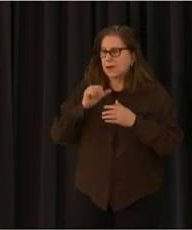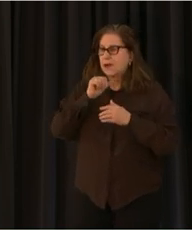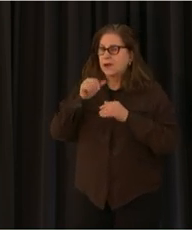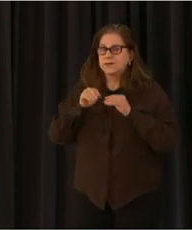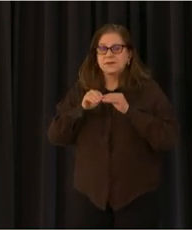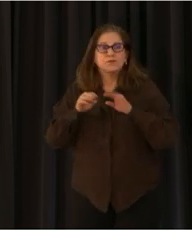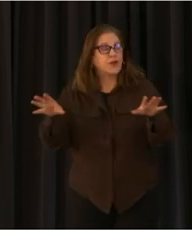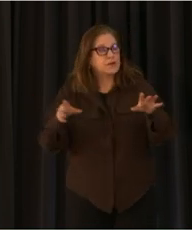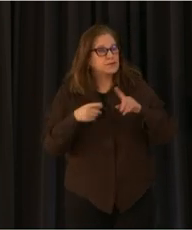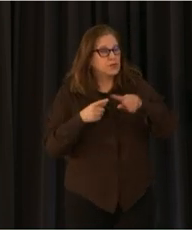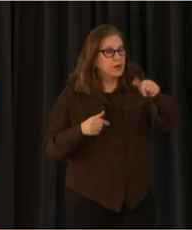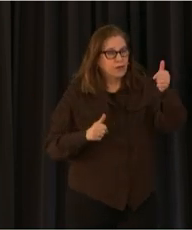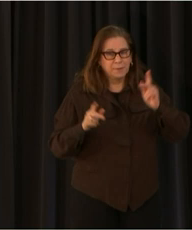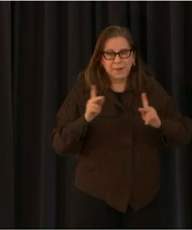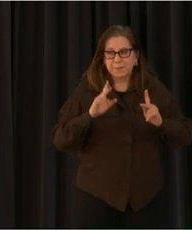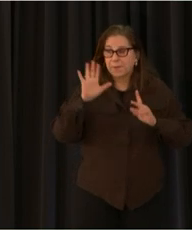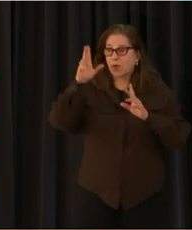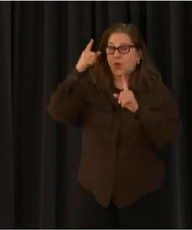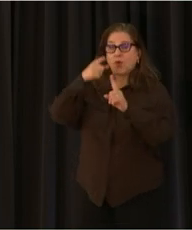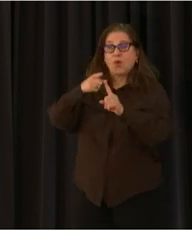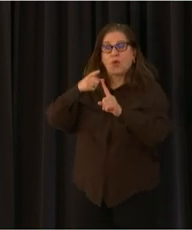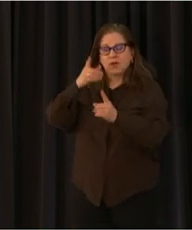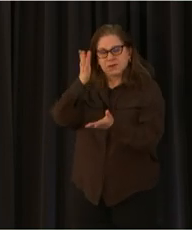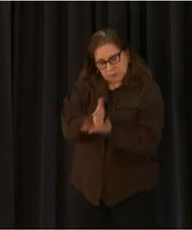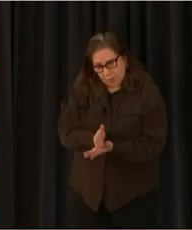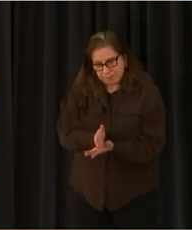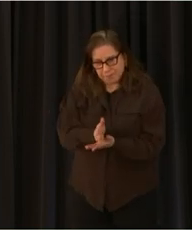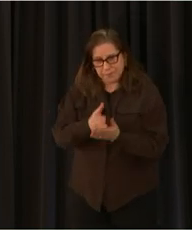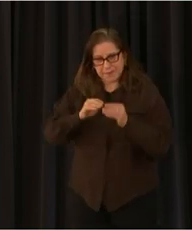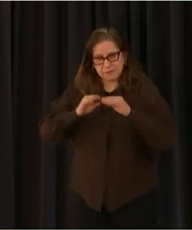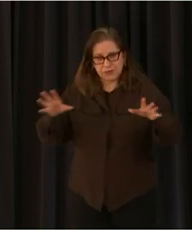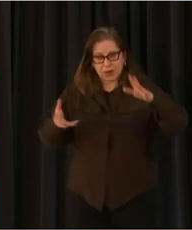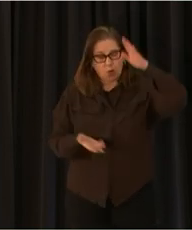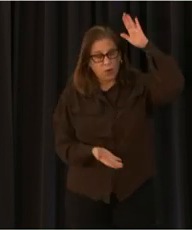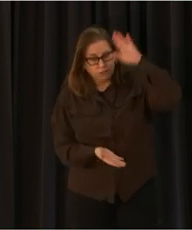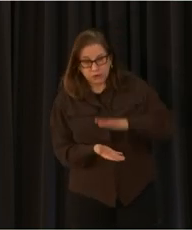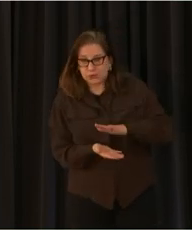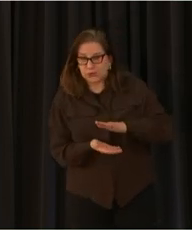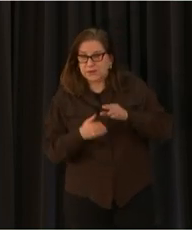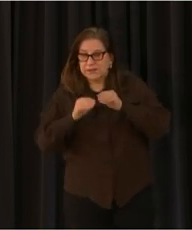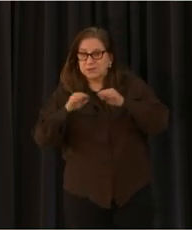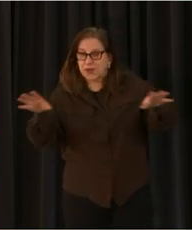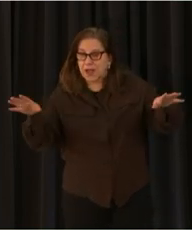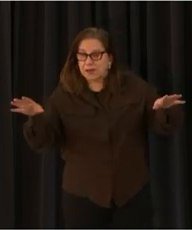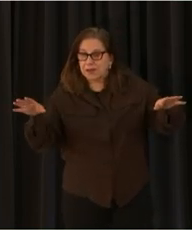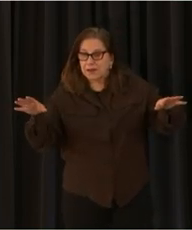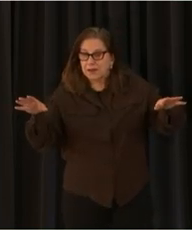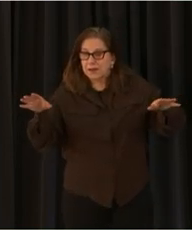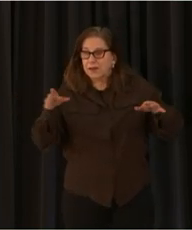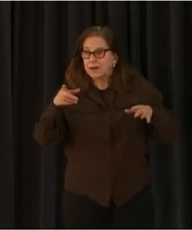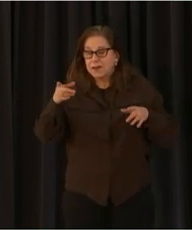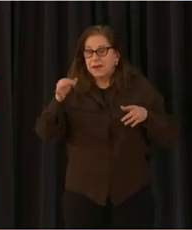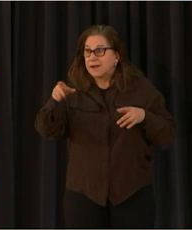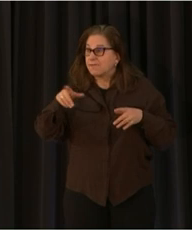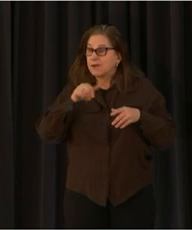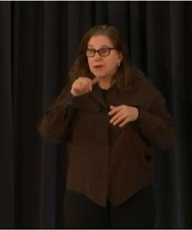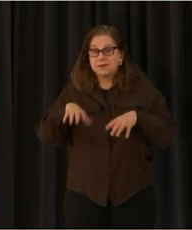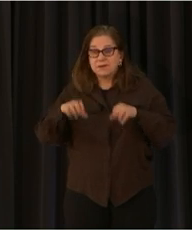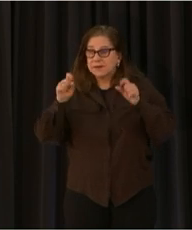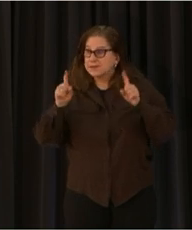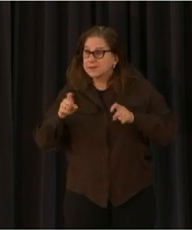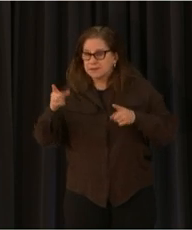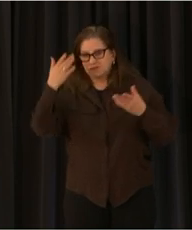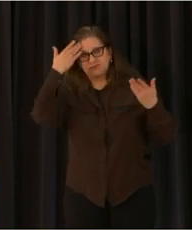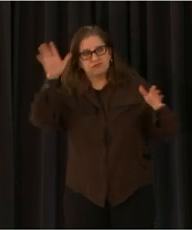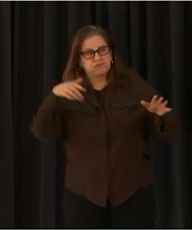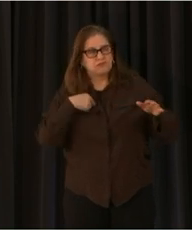spread the virus to other individuals. When people have an exposure and they don't get tested around 5 days,